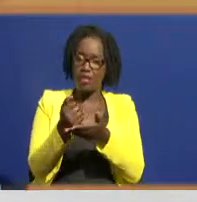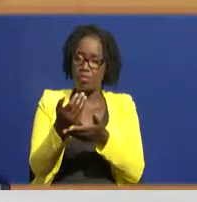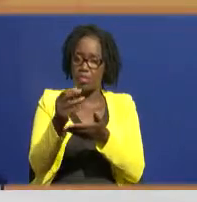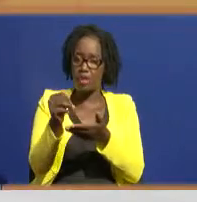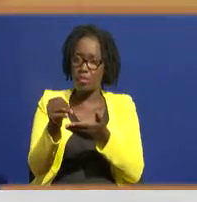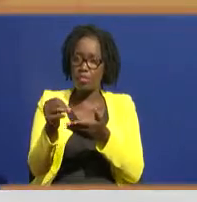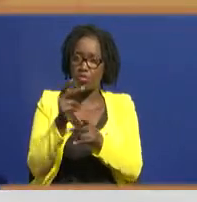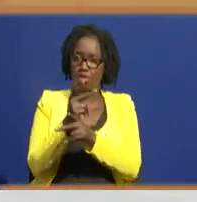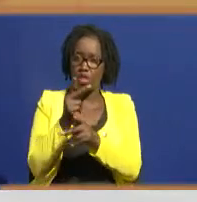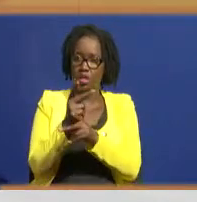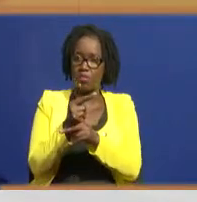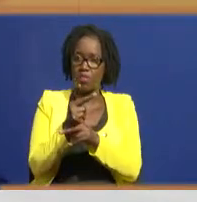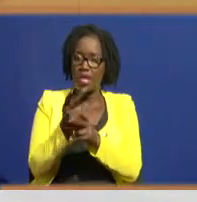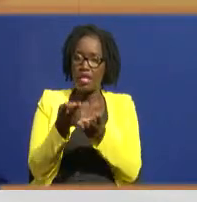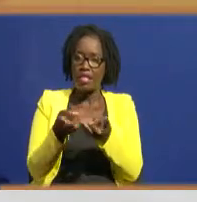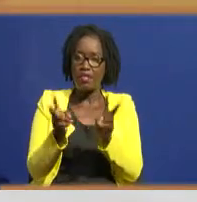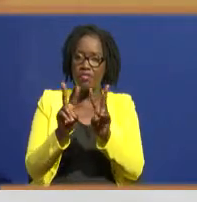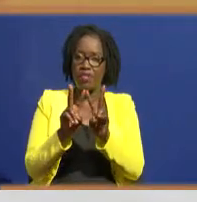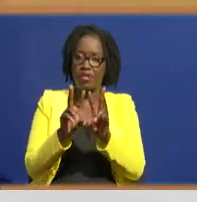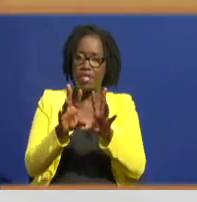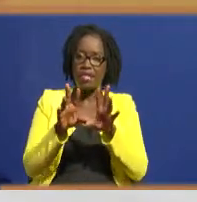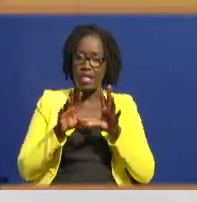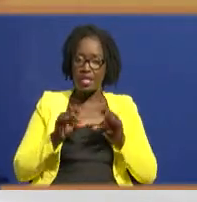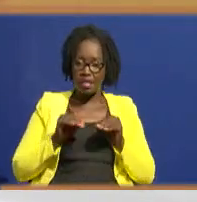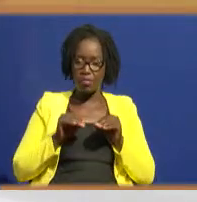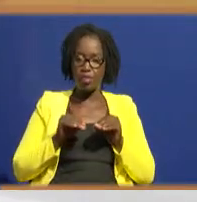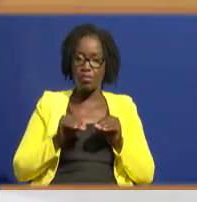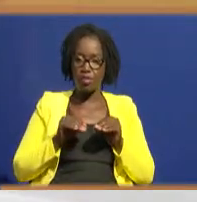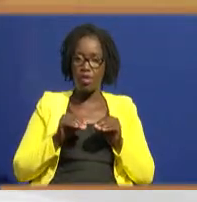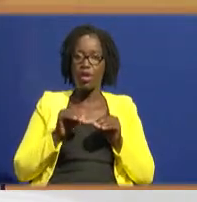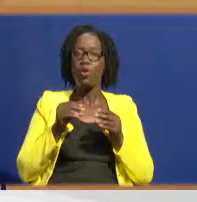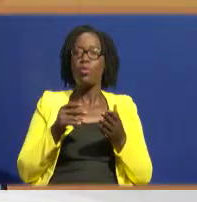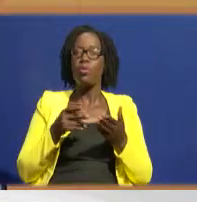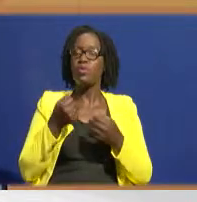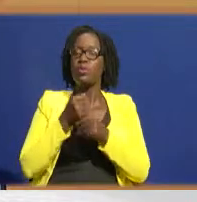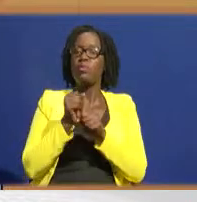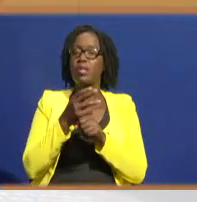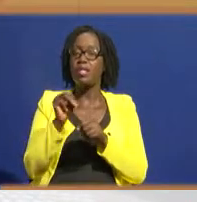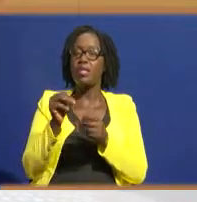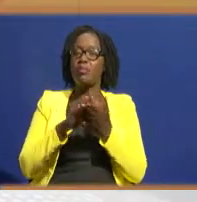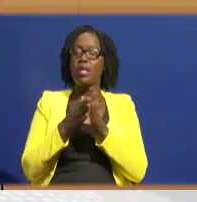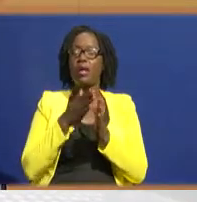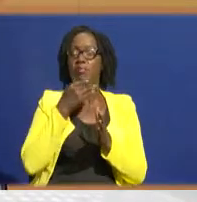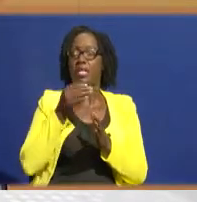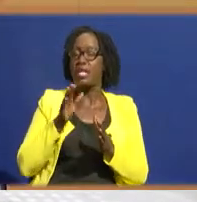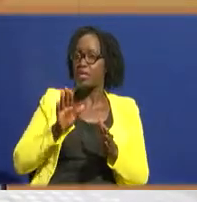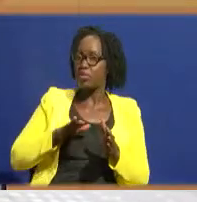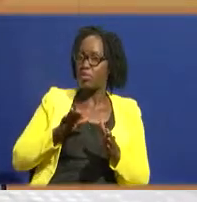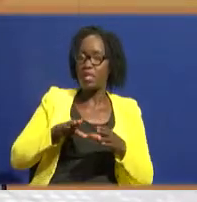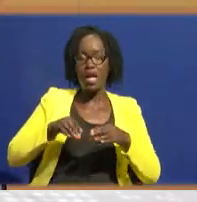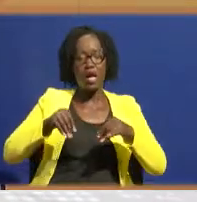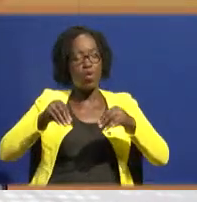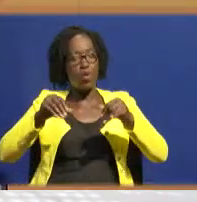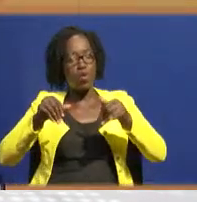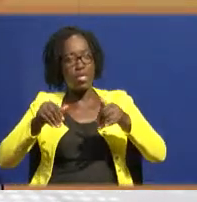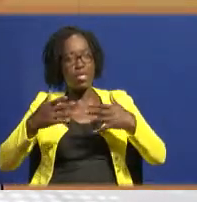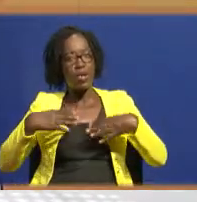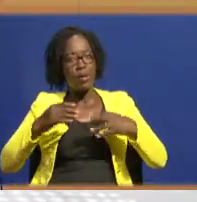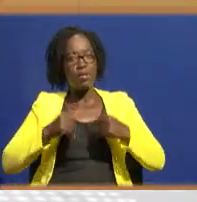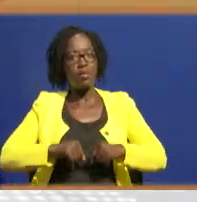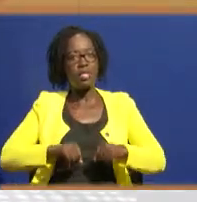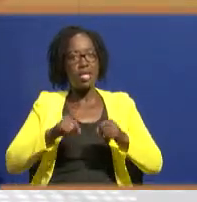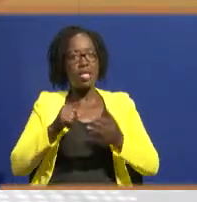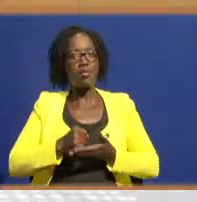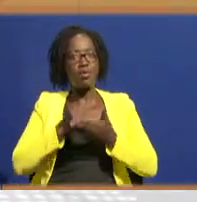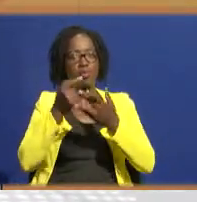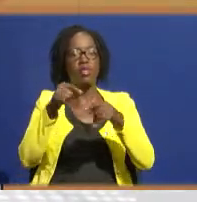to uphold on the values that are acceptable, which will cause them to become men and women that are quality people that are able to